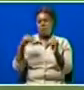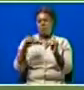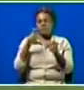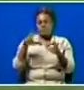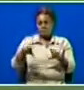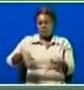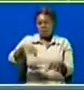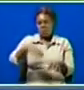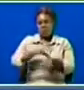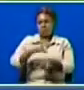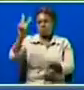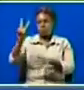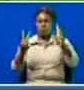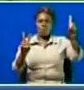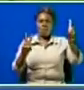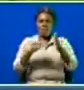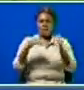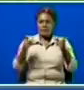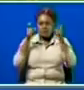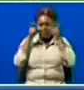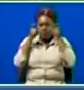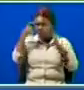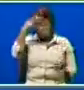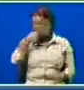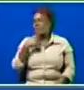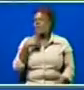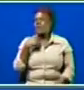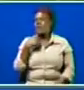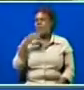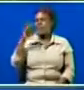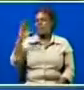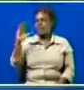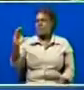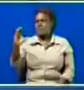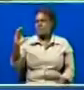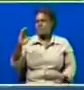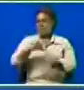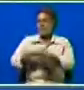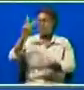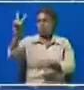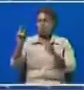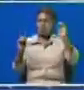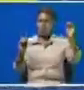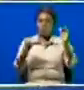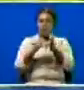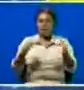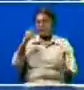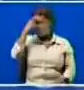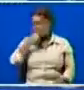Nakumat grabbed a 2-1 win over Tusker FC, while FC Leopards secured a 2-0 win over Thika